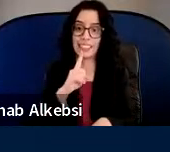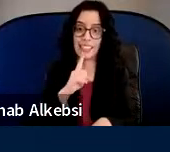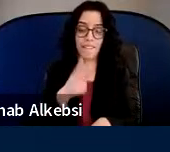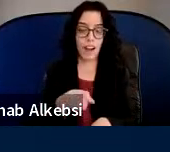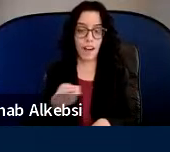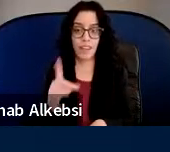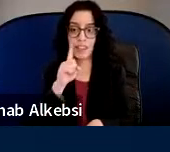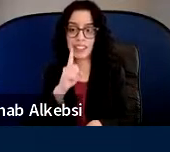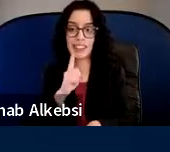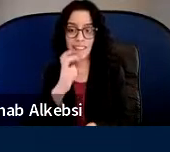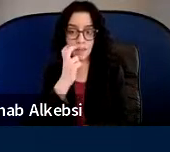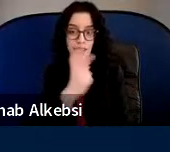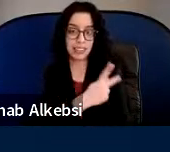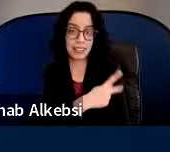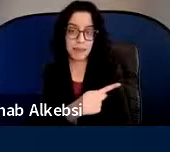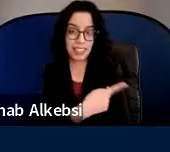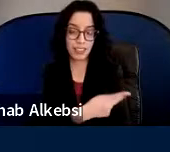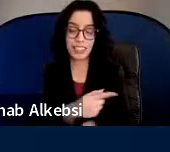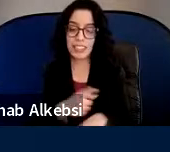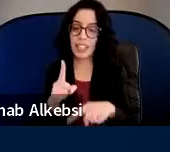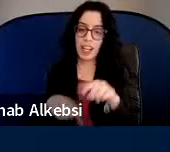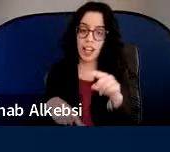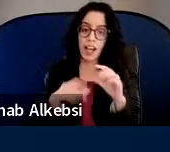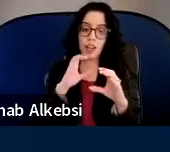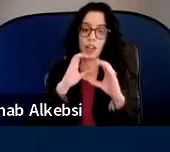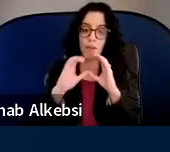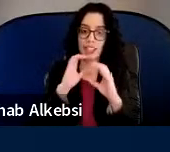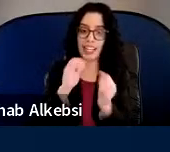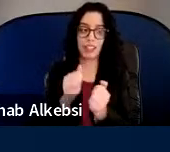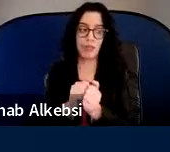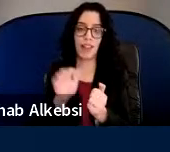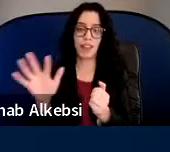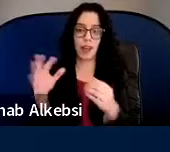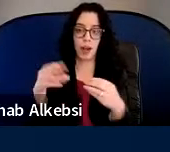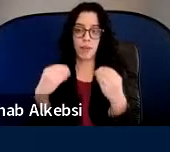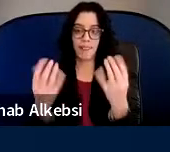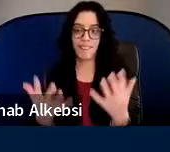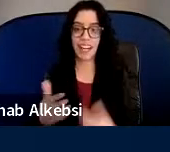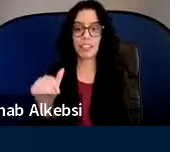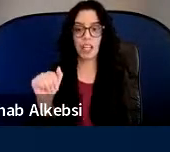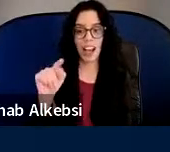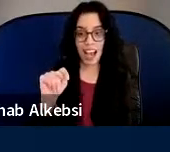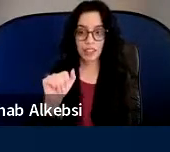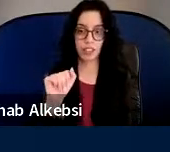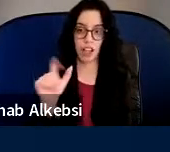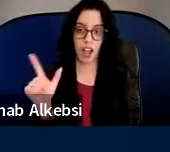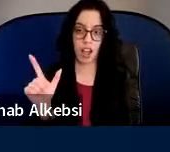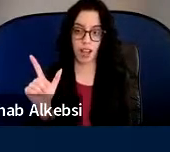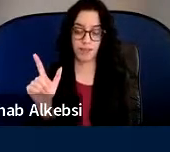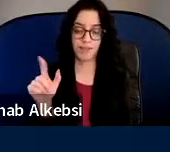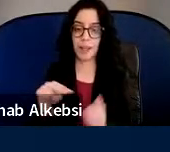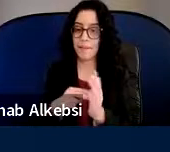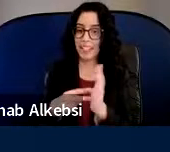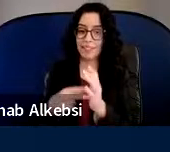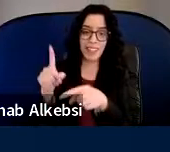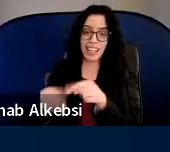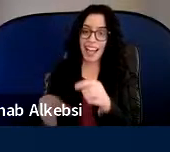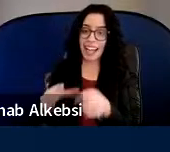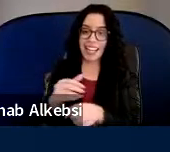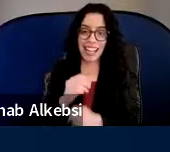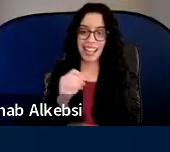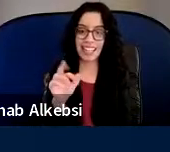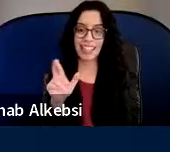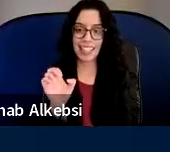patients. And that means in particular for deaf, hard of hearing and deafblind patients, they cannot communicate with